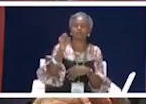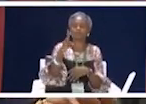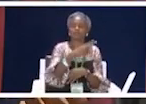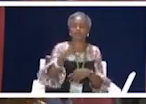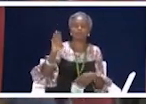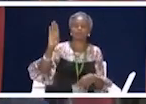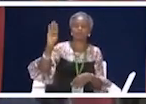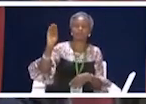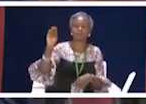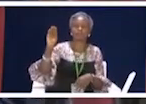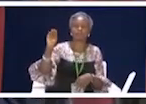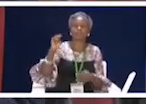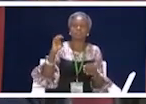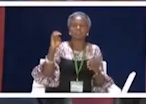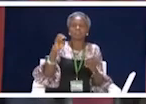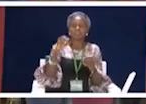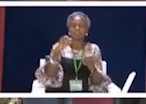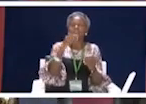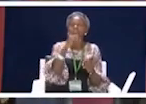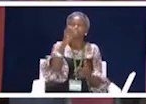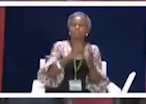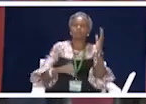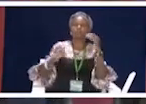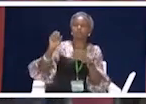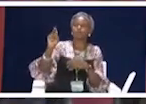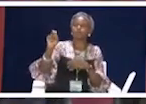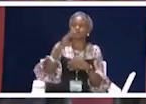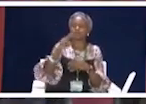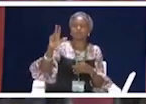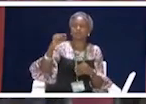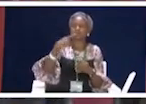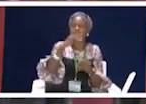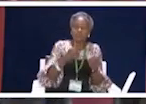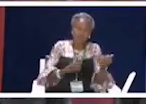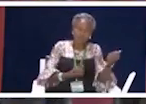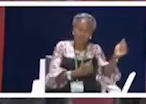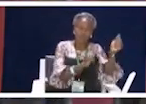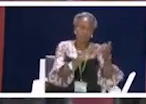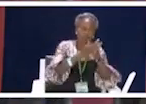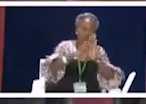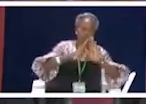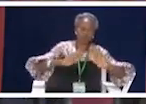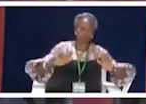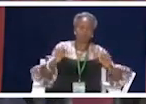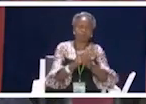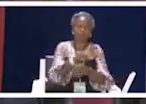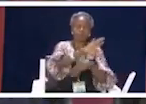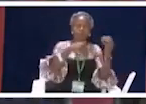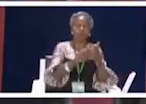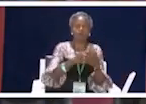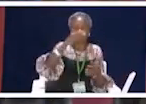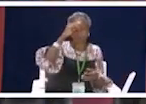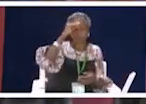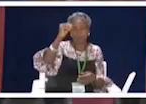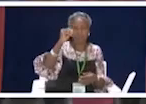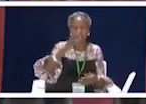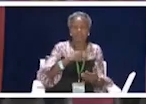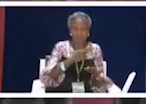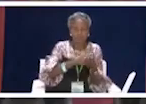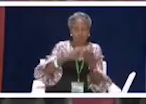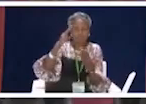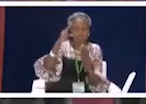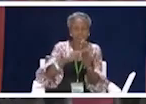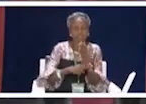verse 14, Hebrews 12:14 says, follow peace with all men and